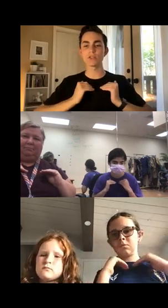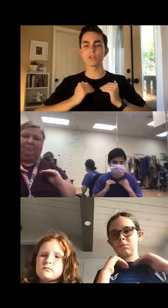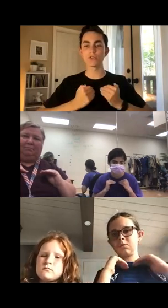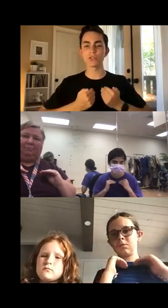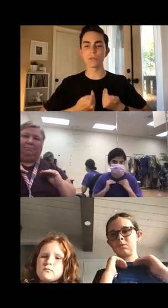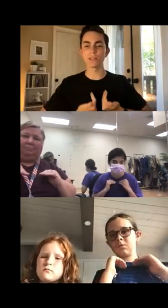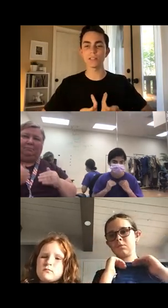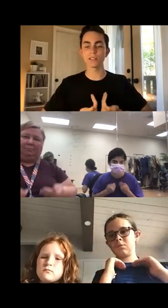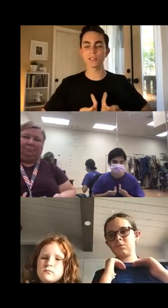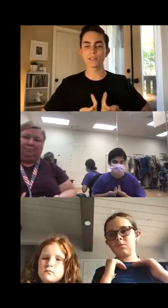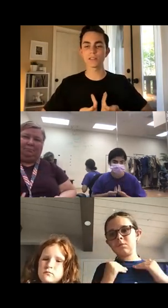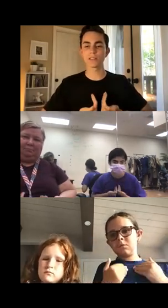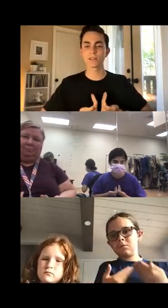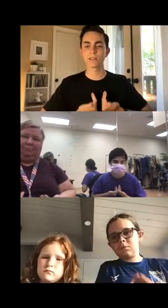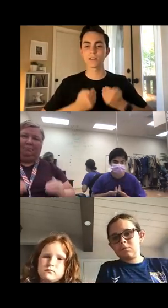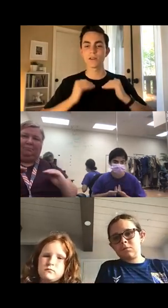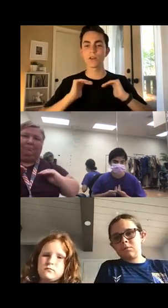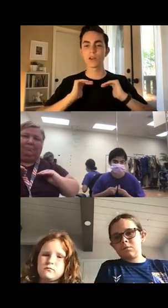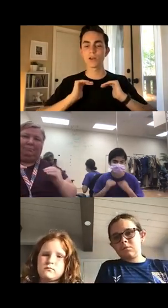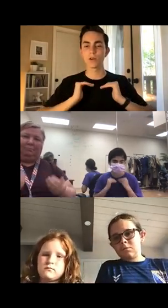then turn them like this.